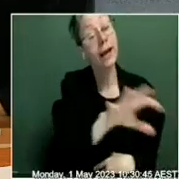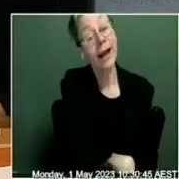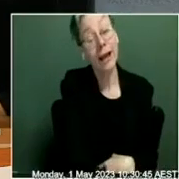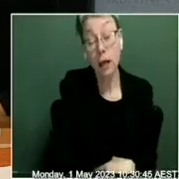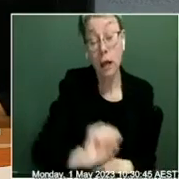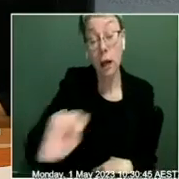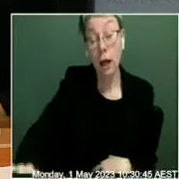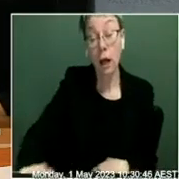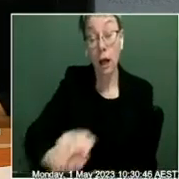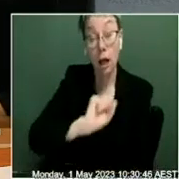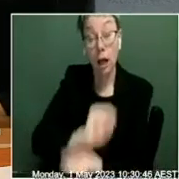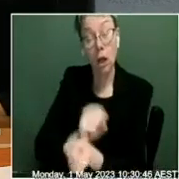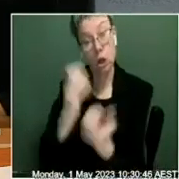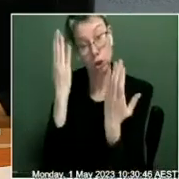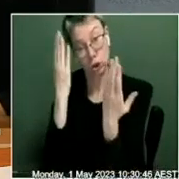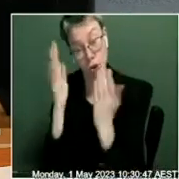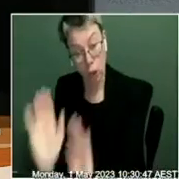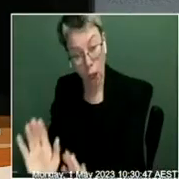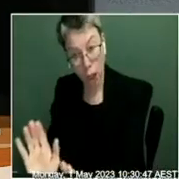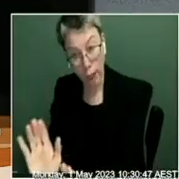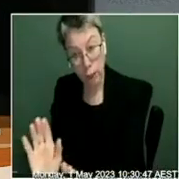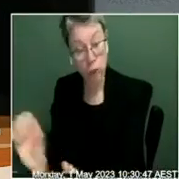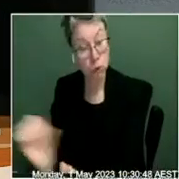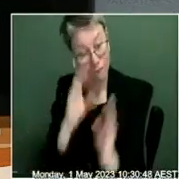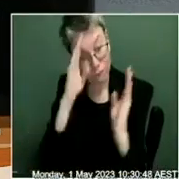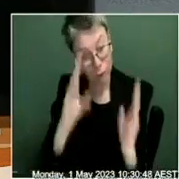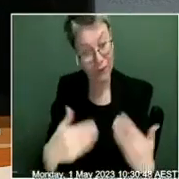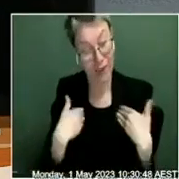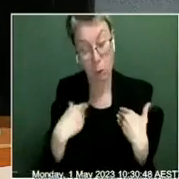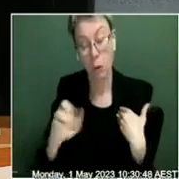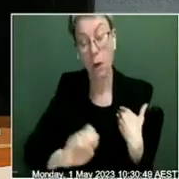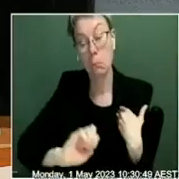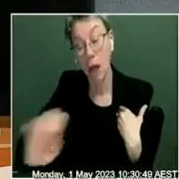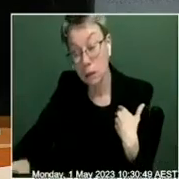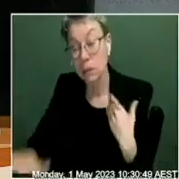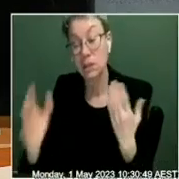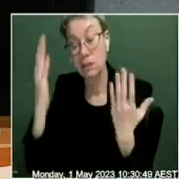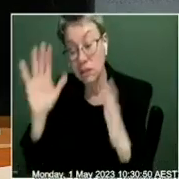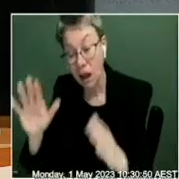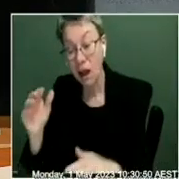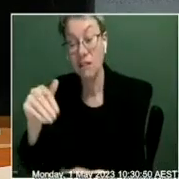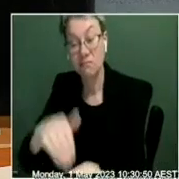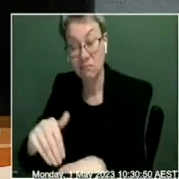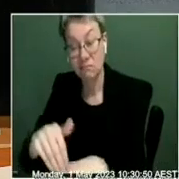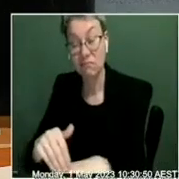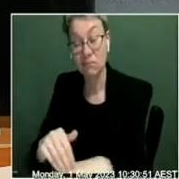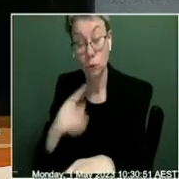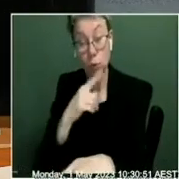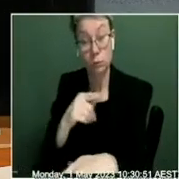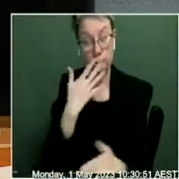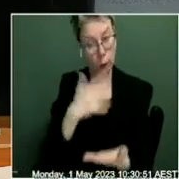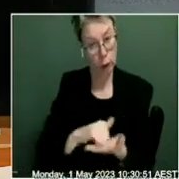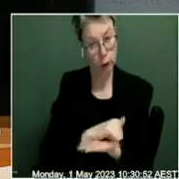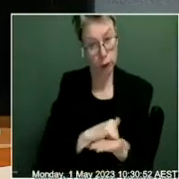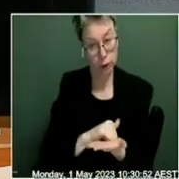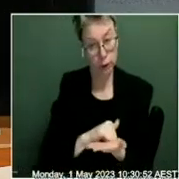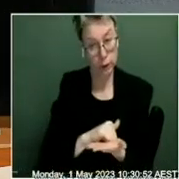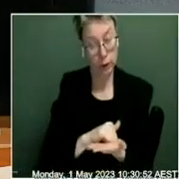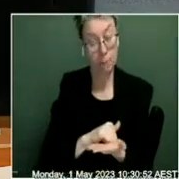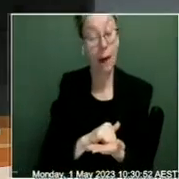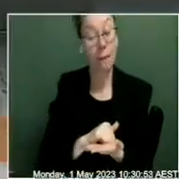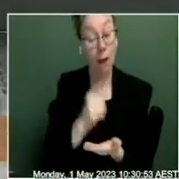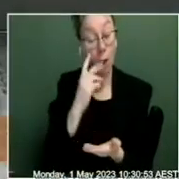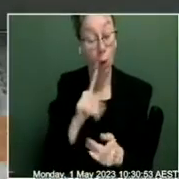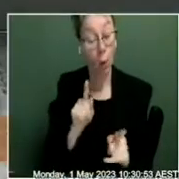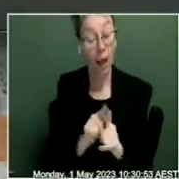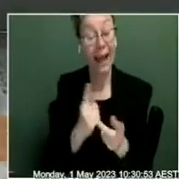if those people had received a public health response, they may not have died. That's right. And